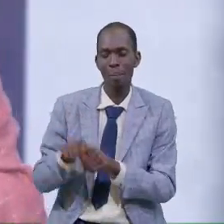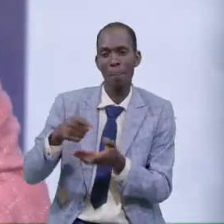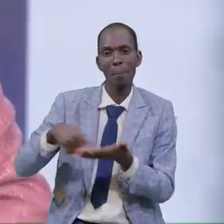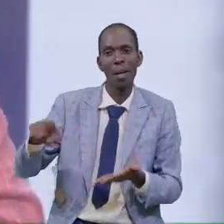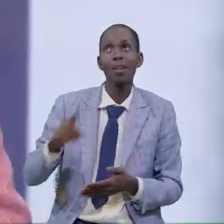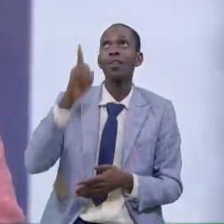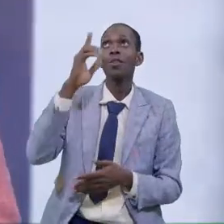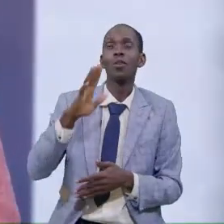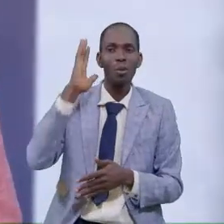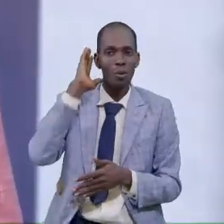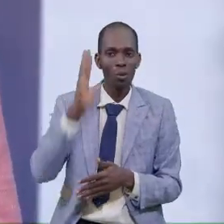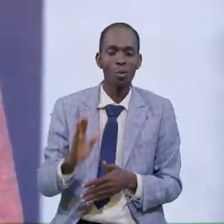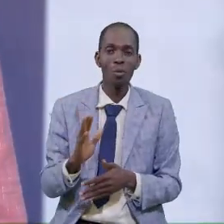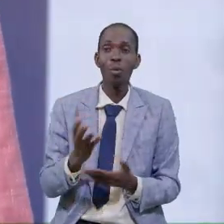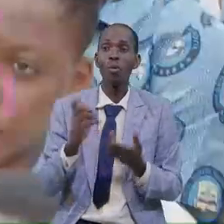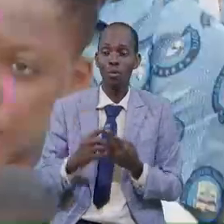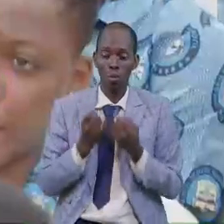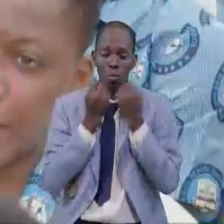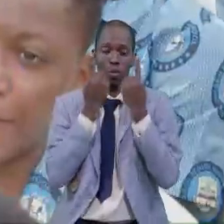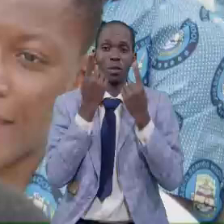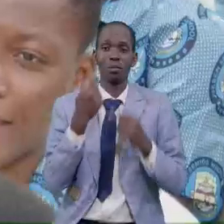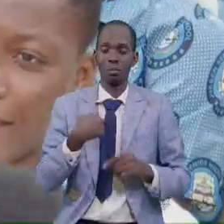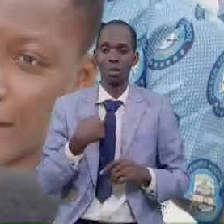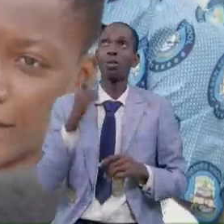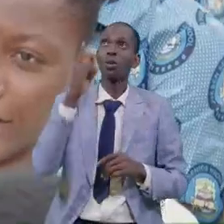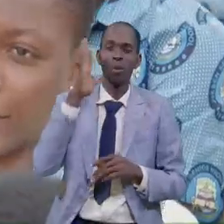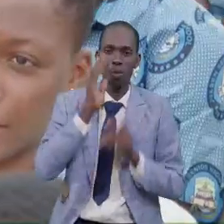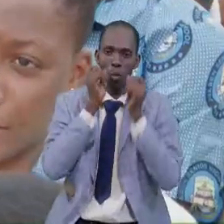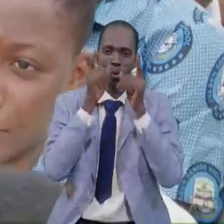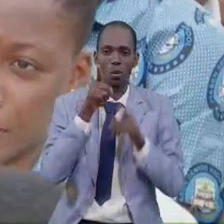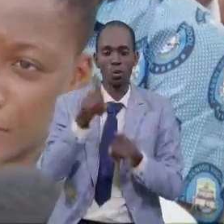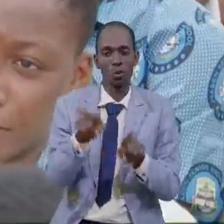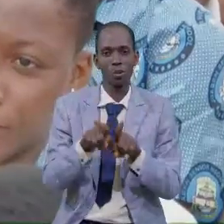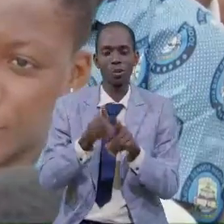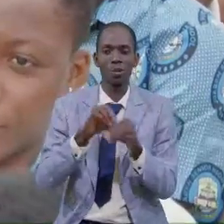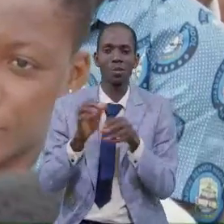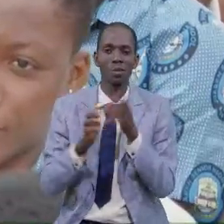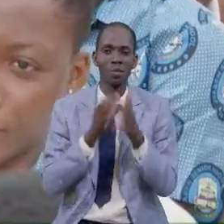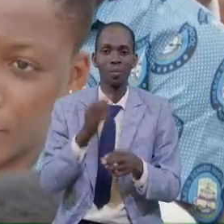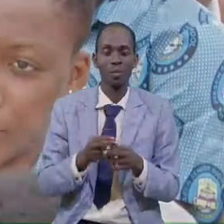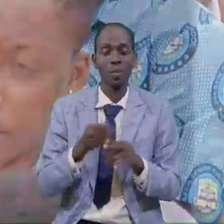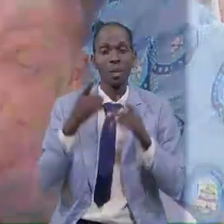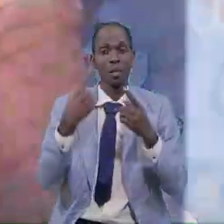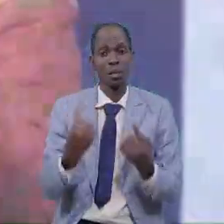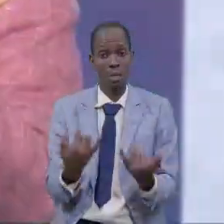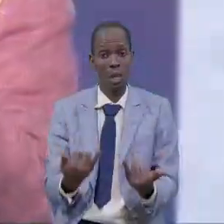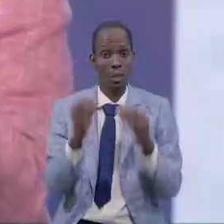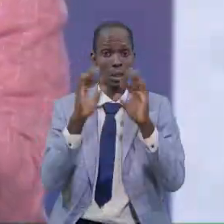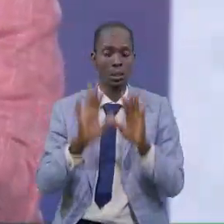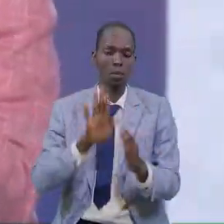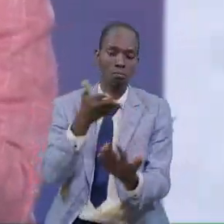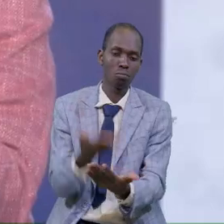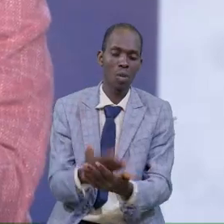wake me up. God is going to wake you up. And so he came to the class. He took out